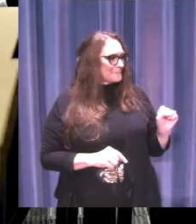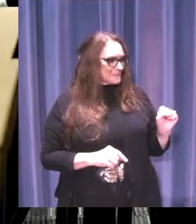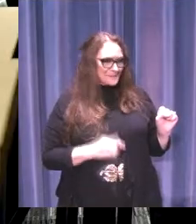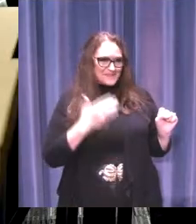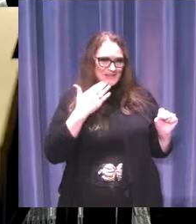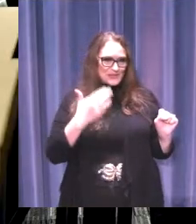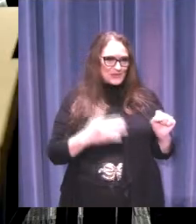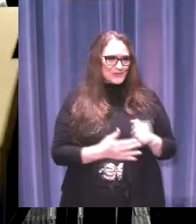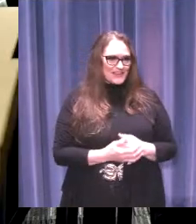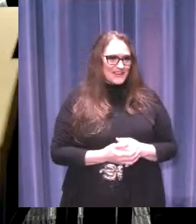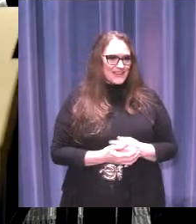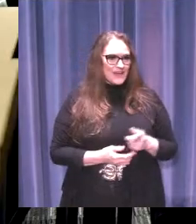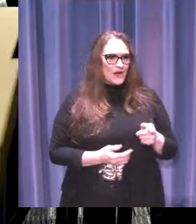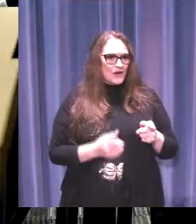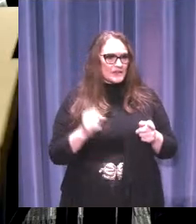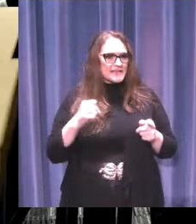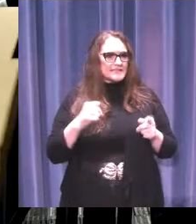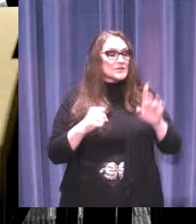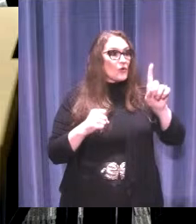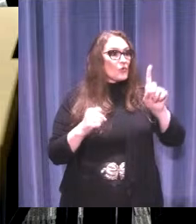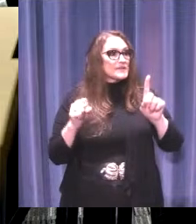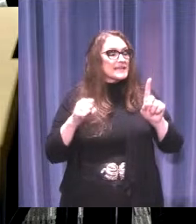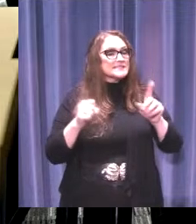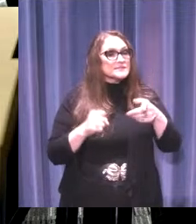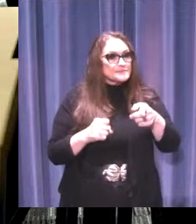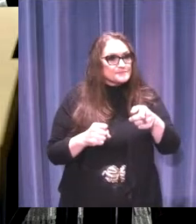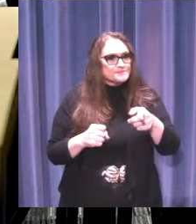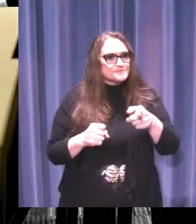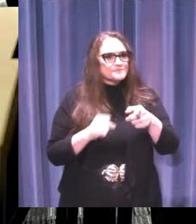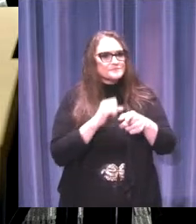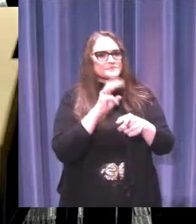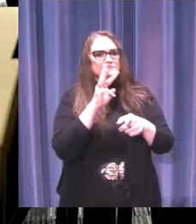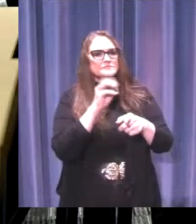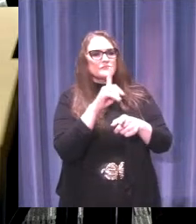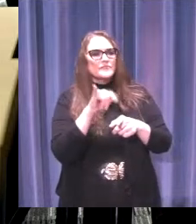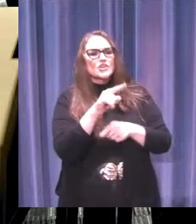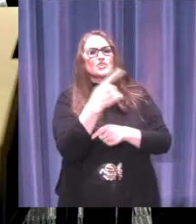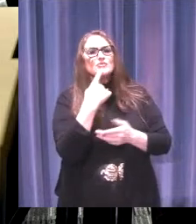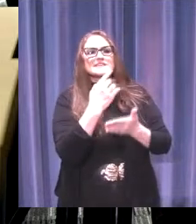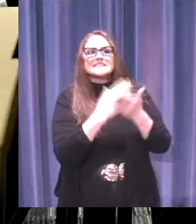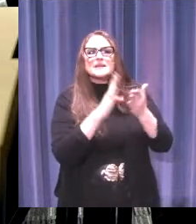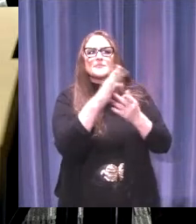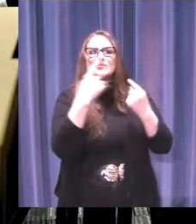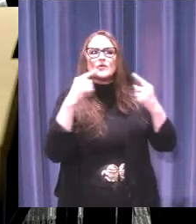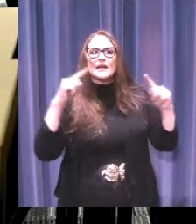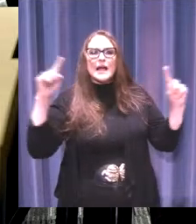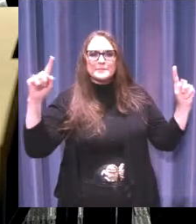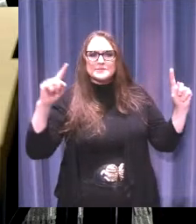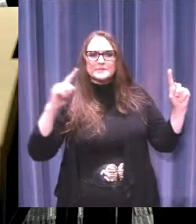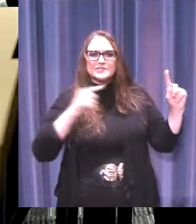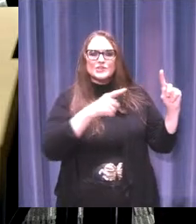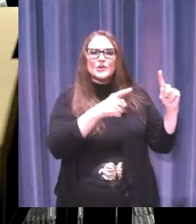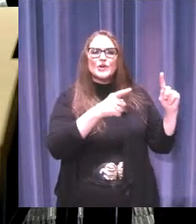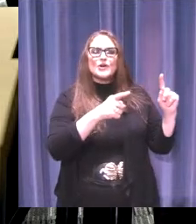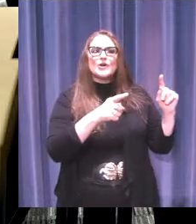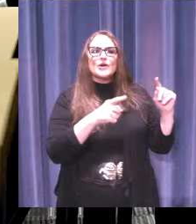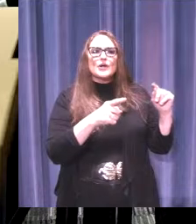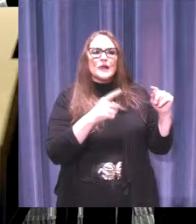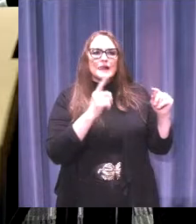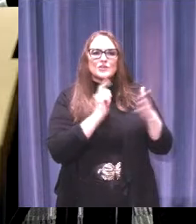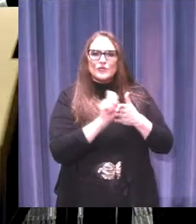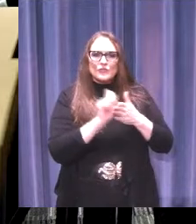Thank you. Yeah. Mr. Yes. Chair. You've said some of your accomplishments. You've wrote